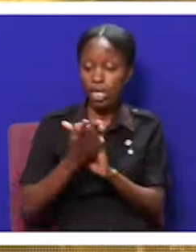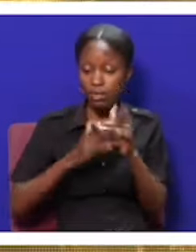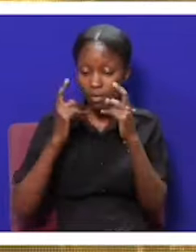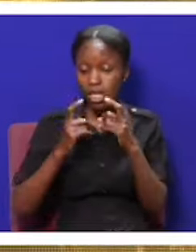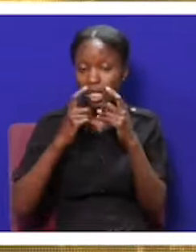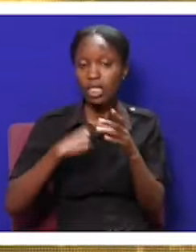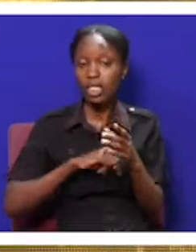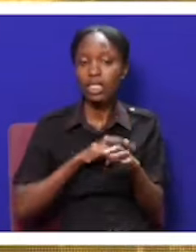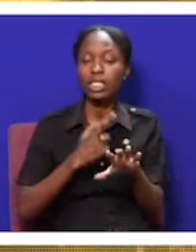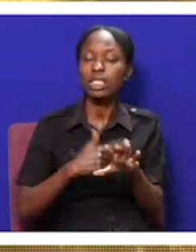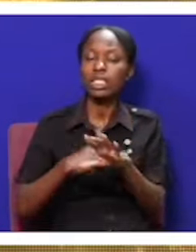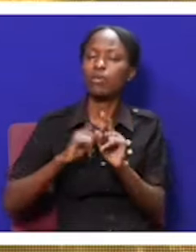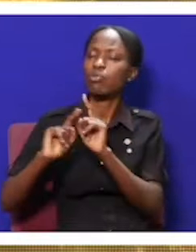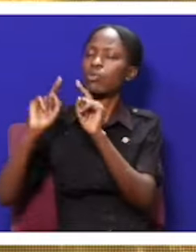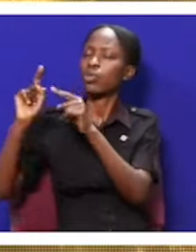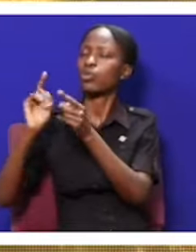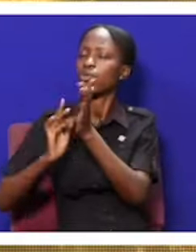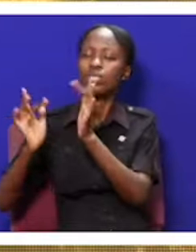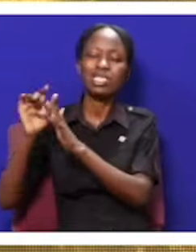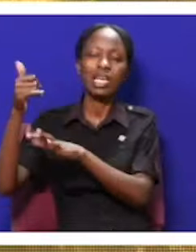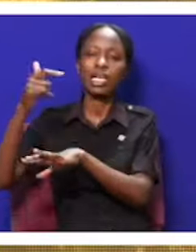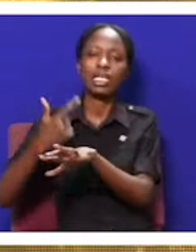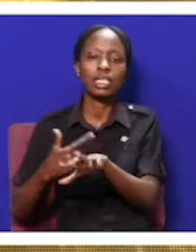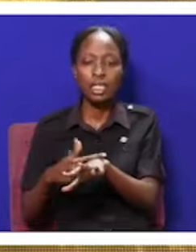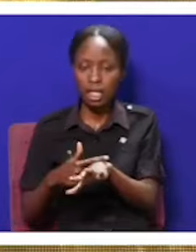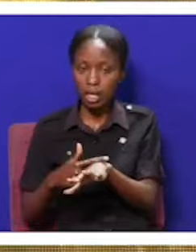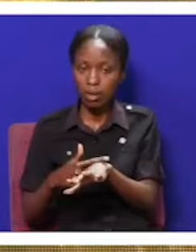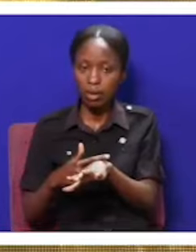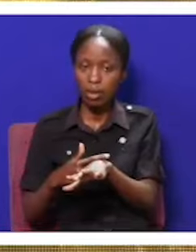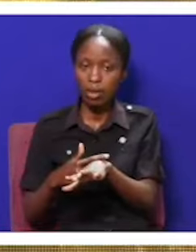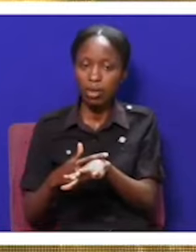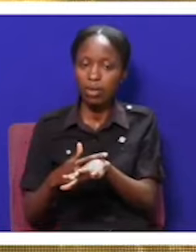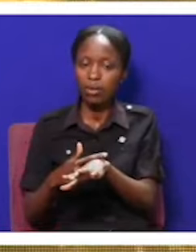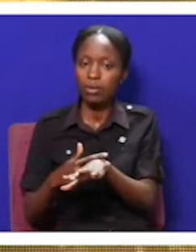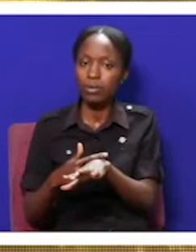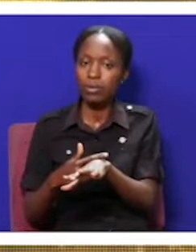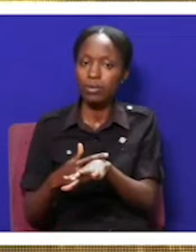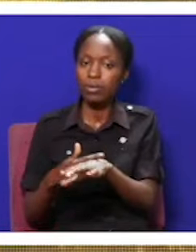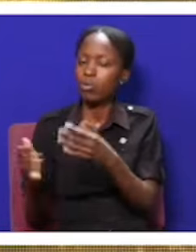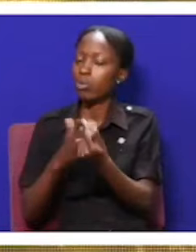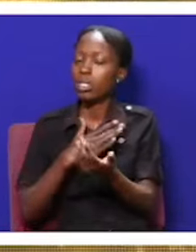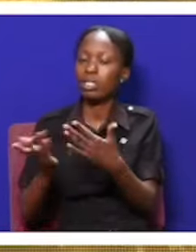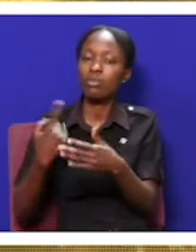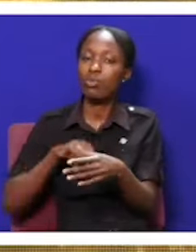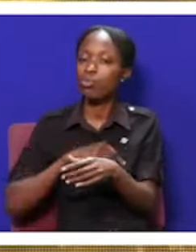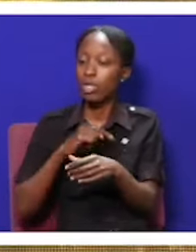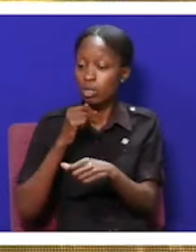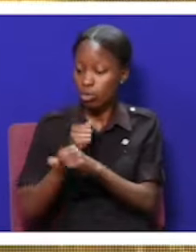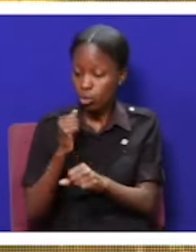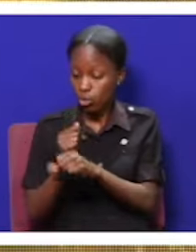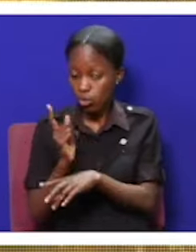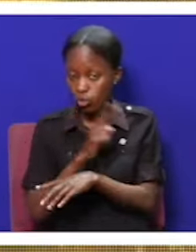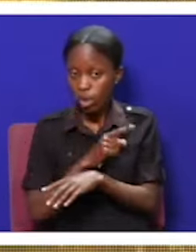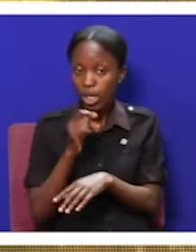does. When we run to him any time of the day, to him, regardless of the sin that we have done,